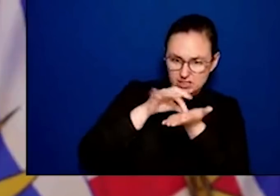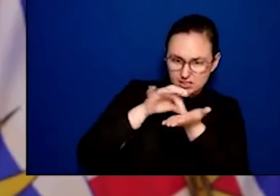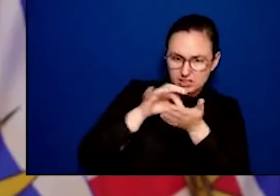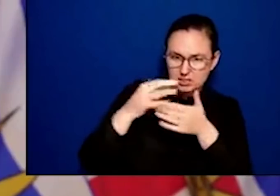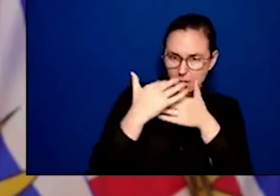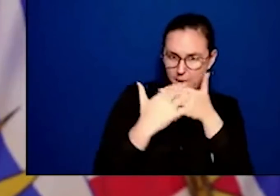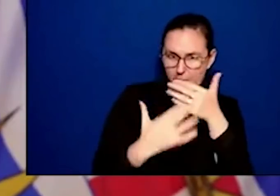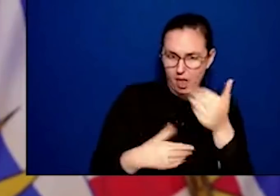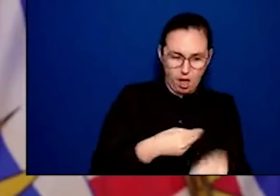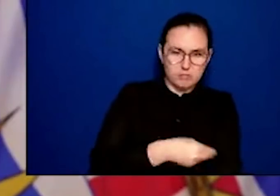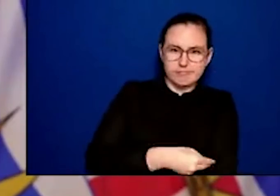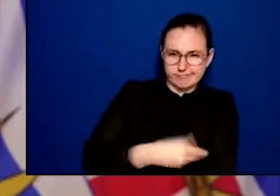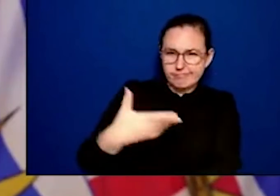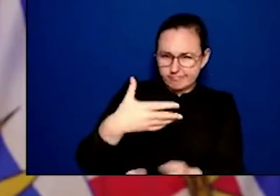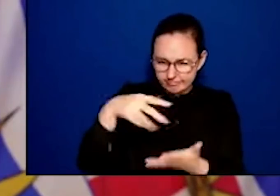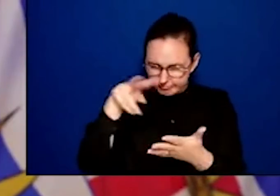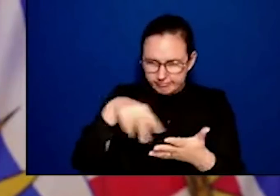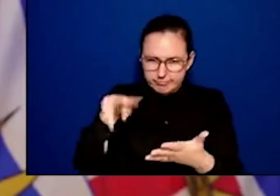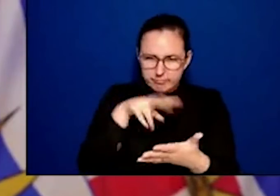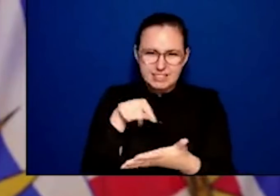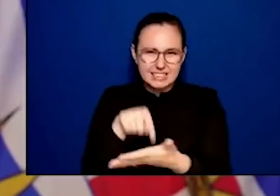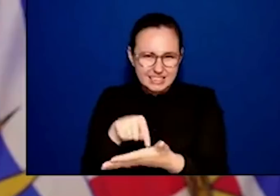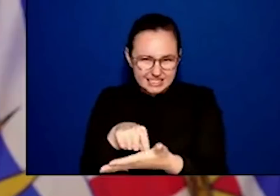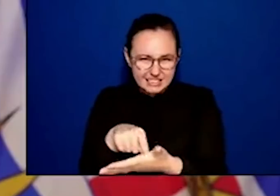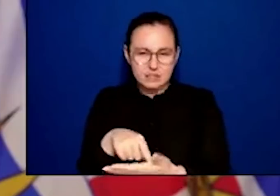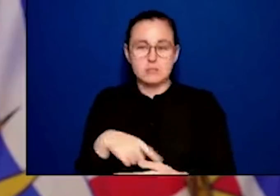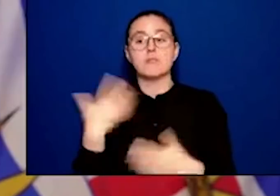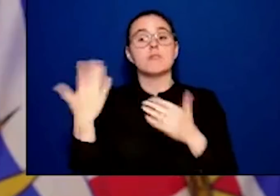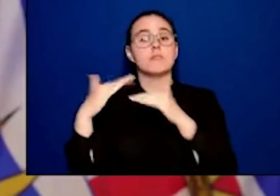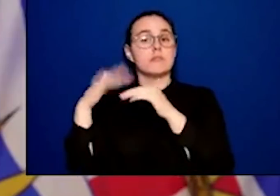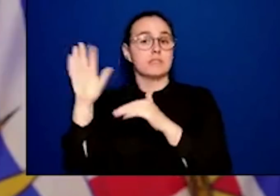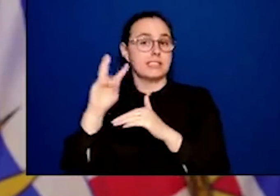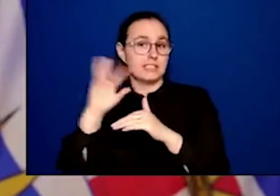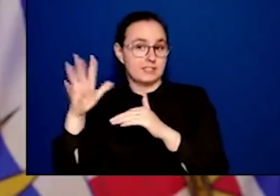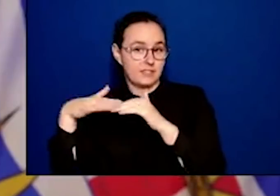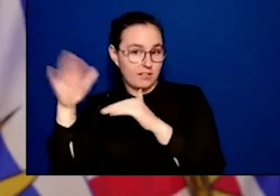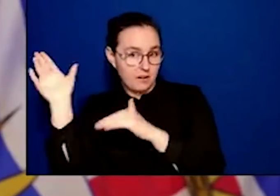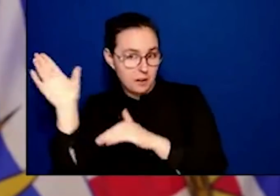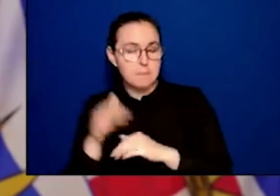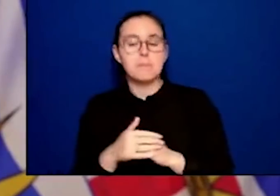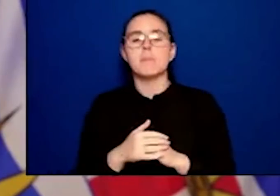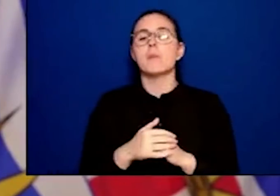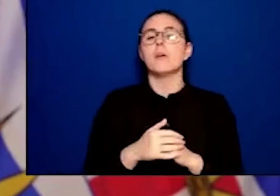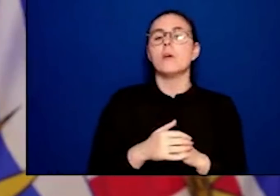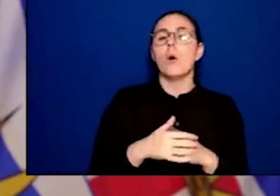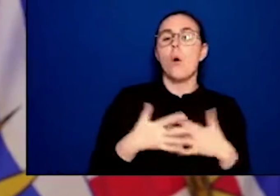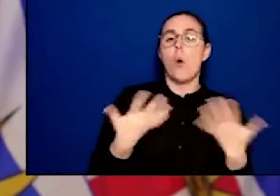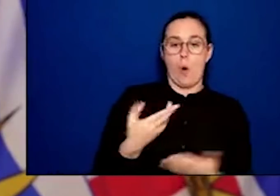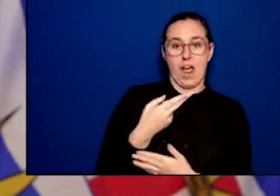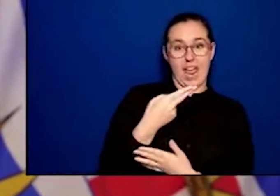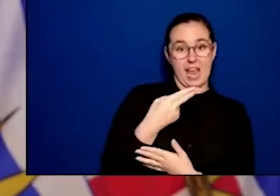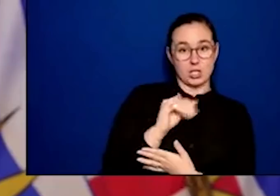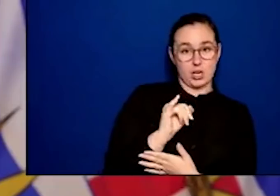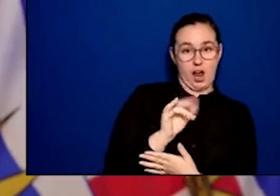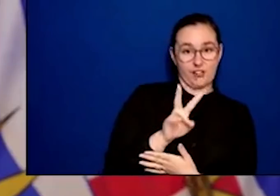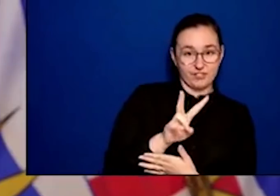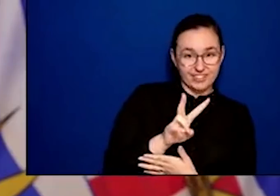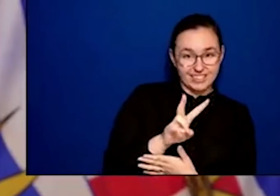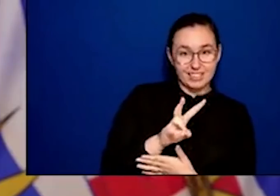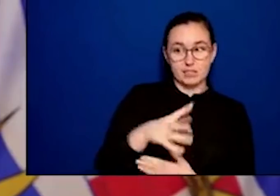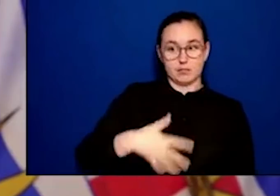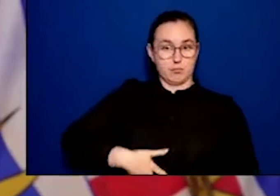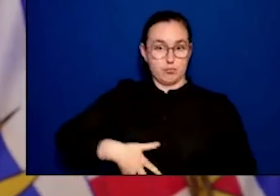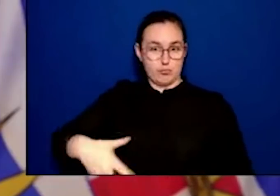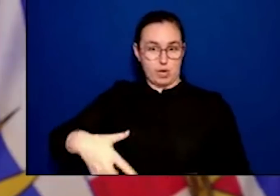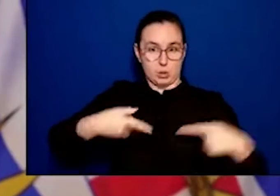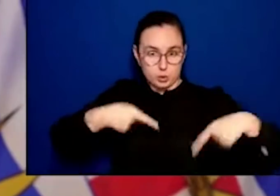who are 65 years of age or older, or perinatally acquired HIV infection. Again, a small group of people that